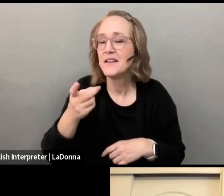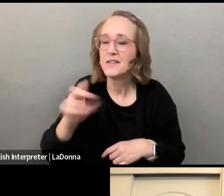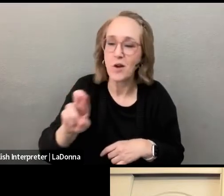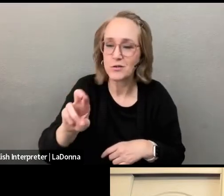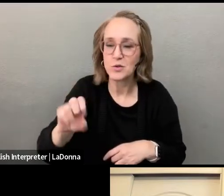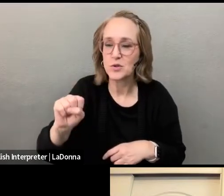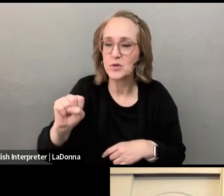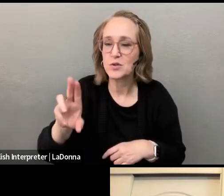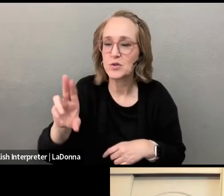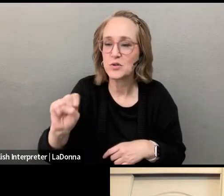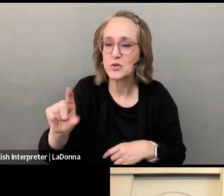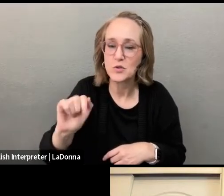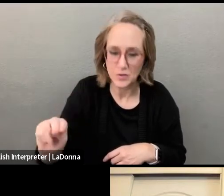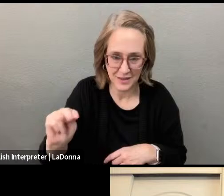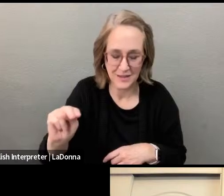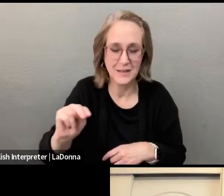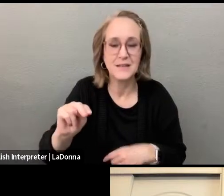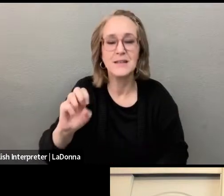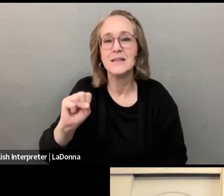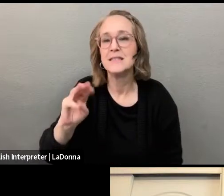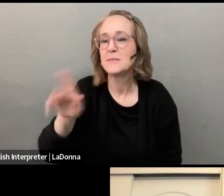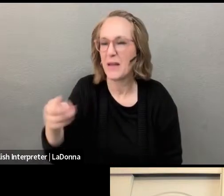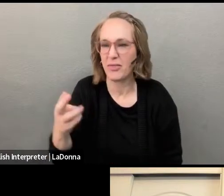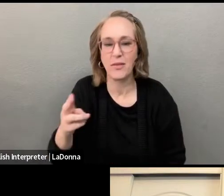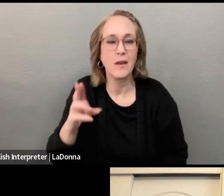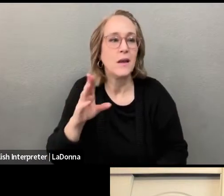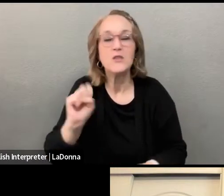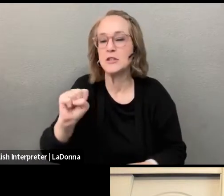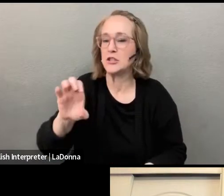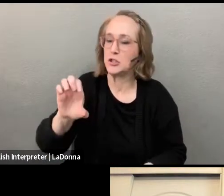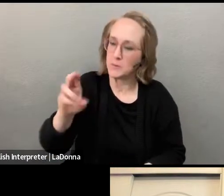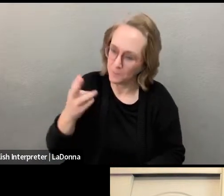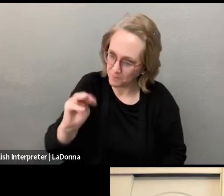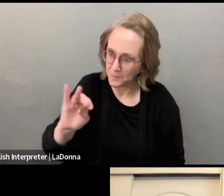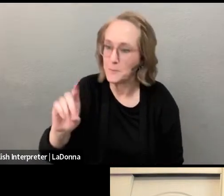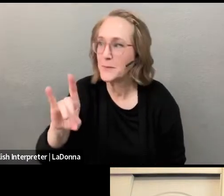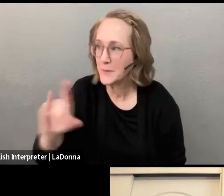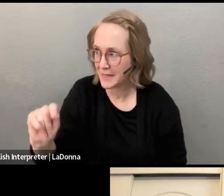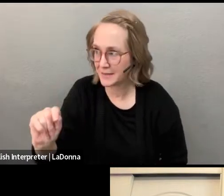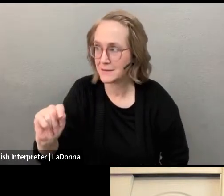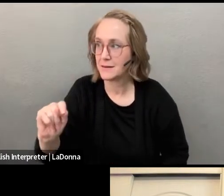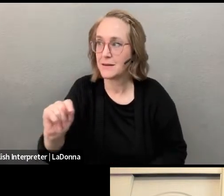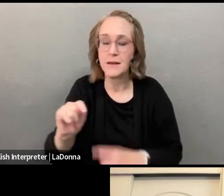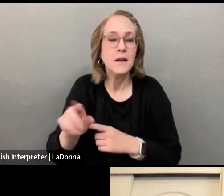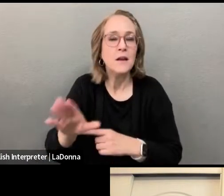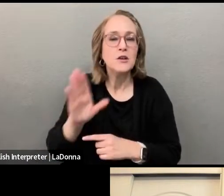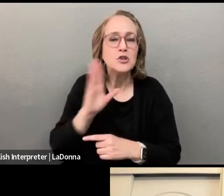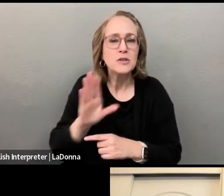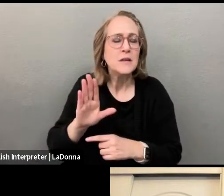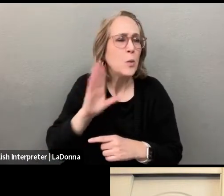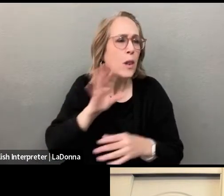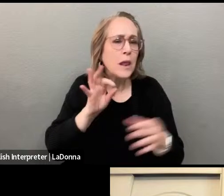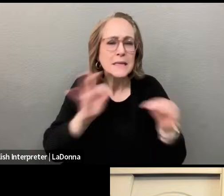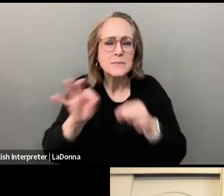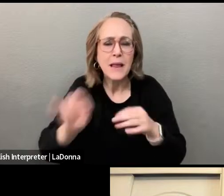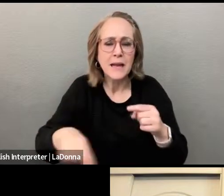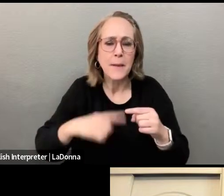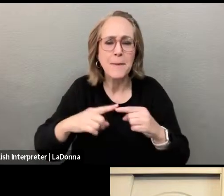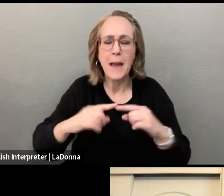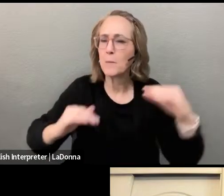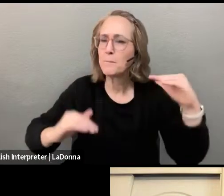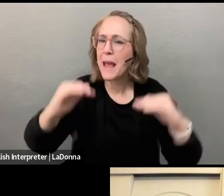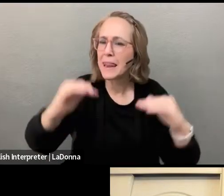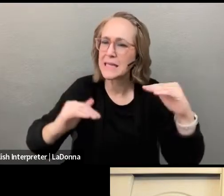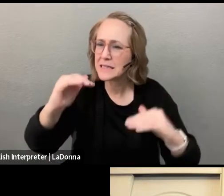and she will talk on balance issues. Now, she did this presentation during the COVID,